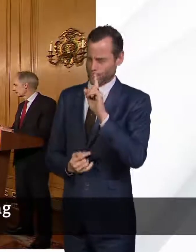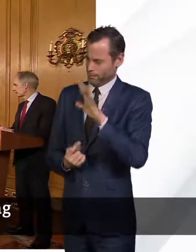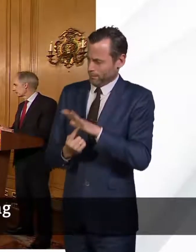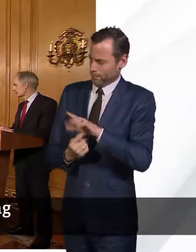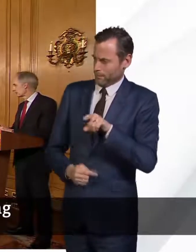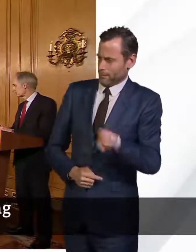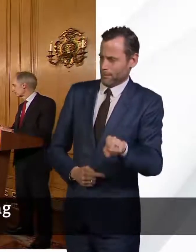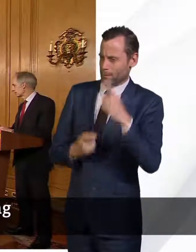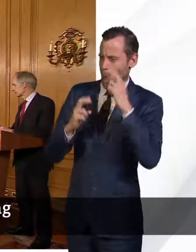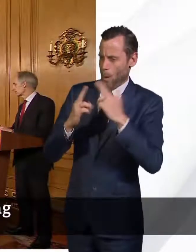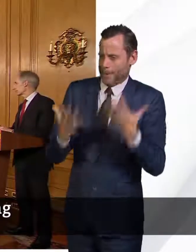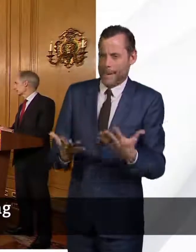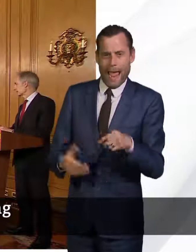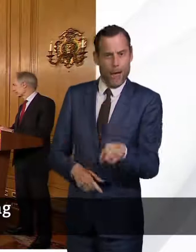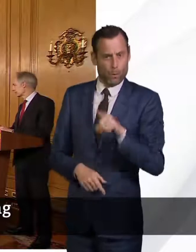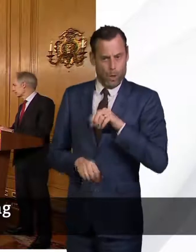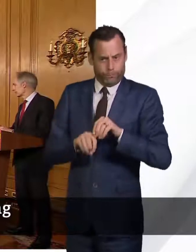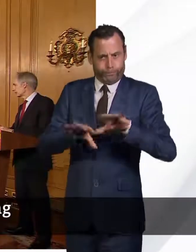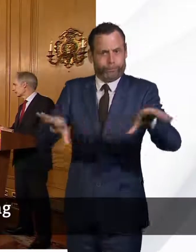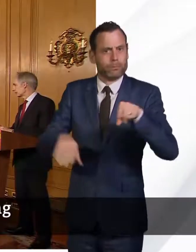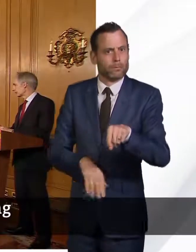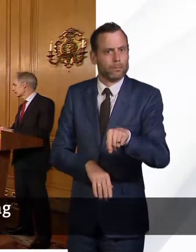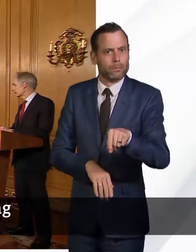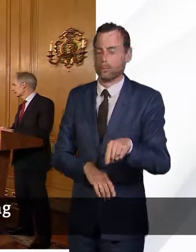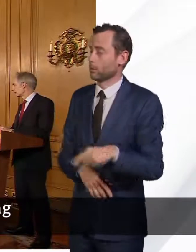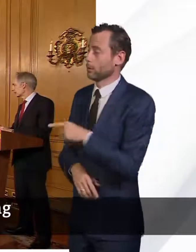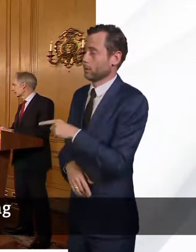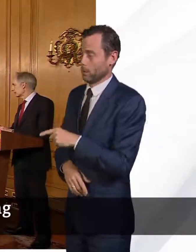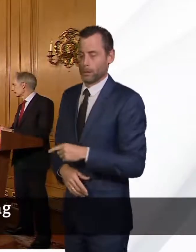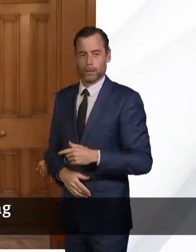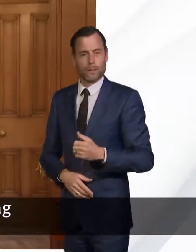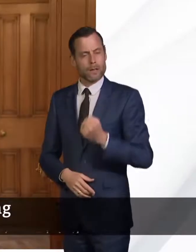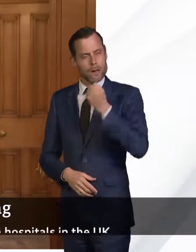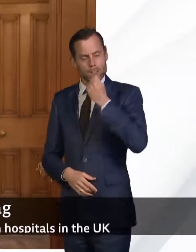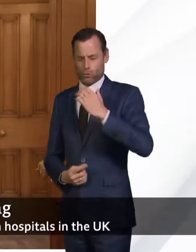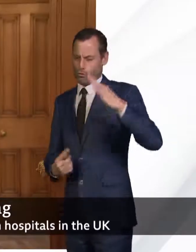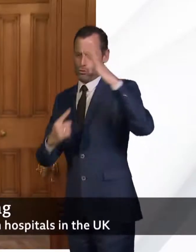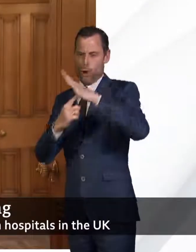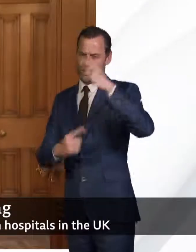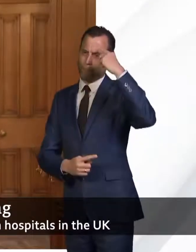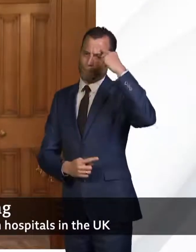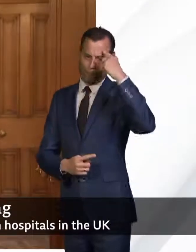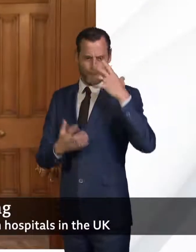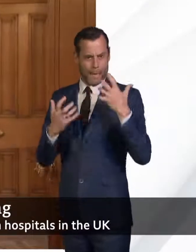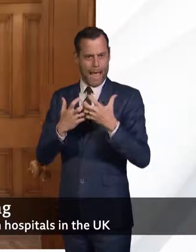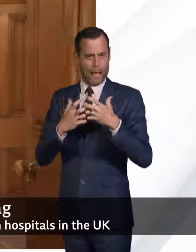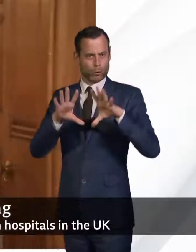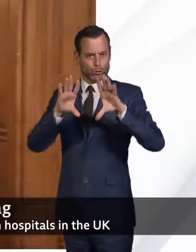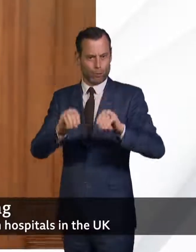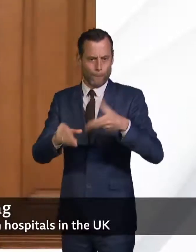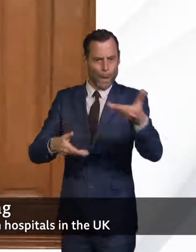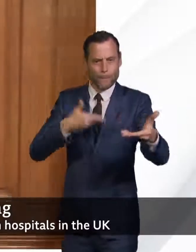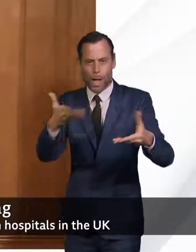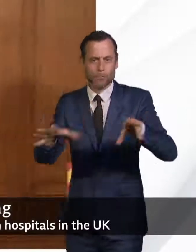The spread of the virus through care homes is absolutely a top priority, yes. And on the testing, I think John Newton wanted to add something.